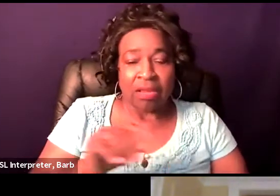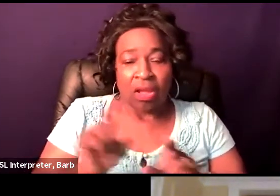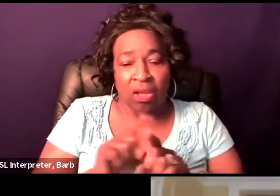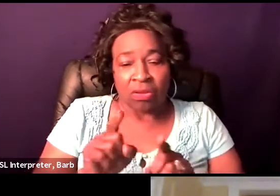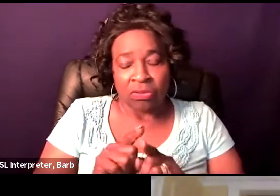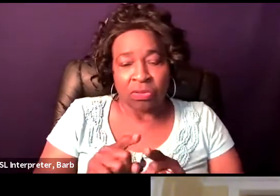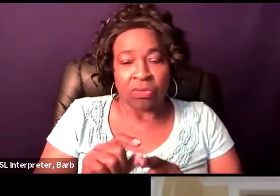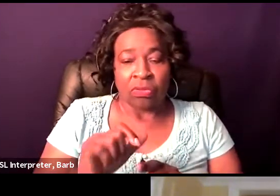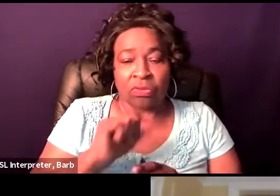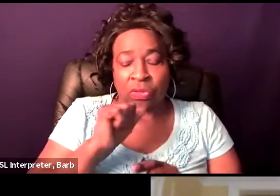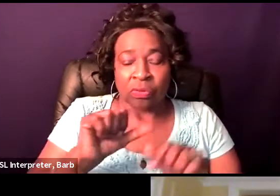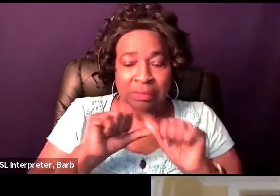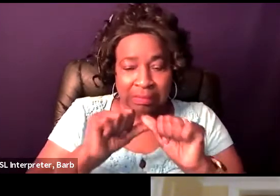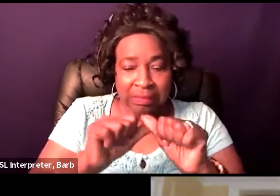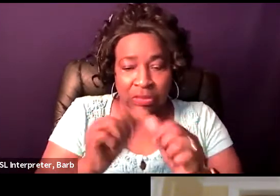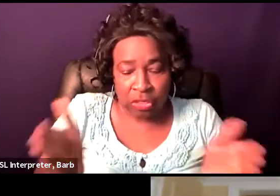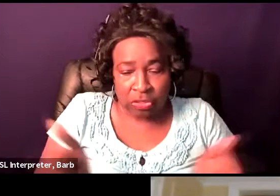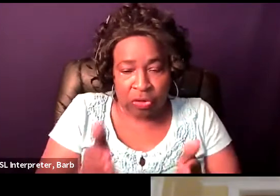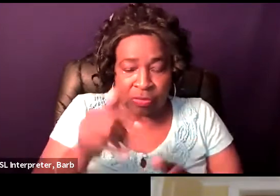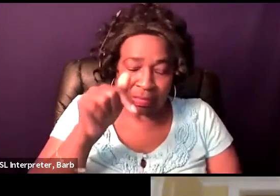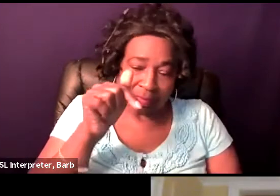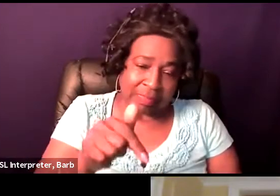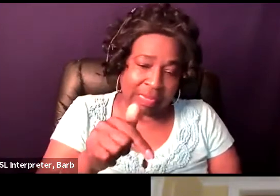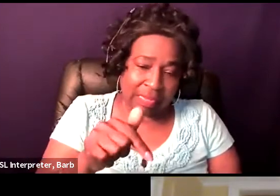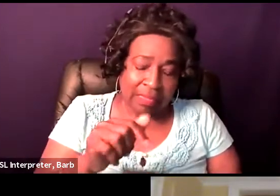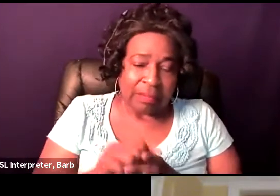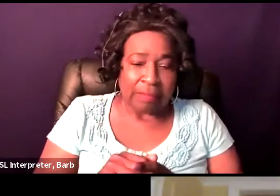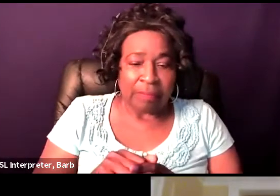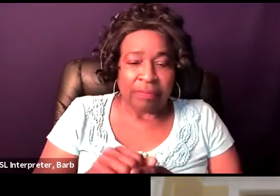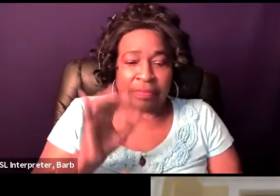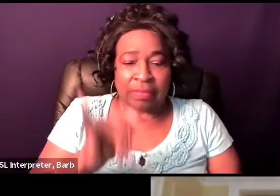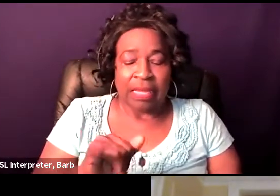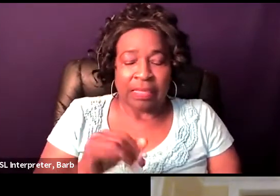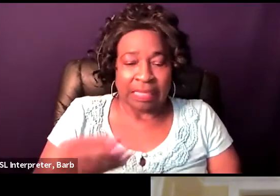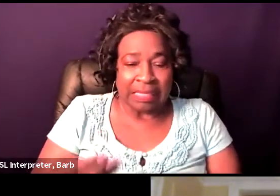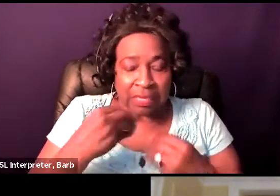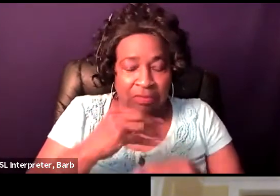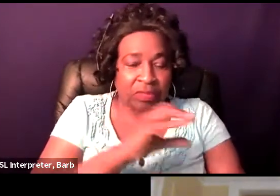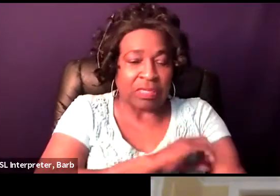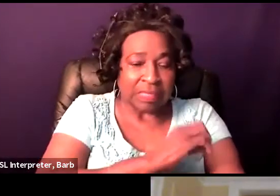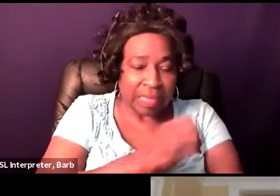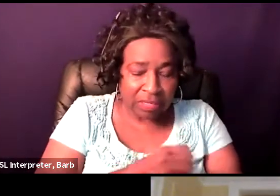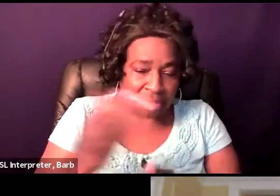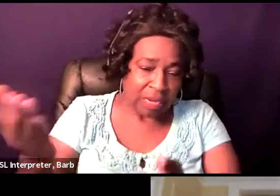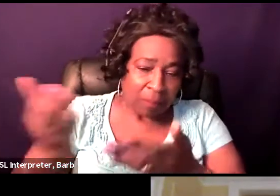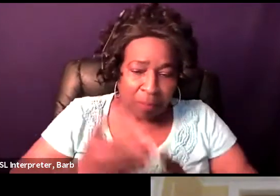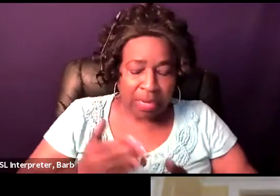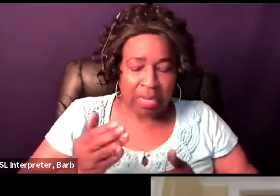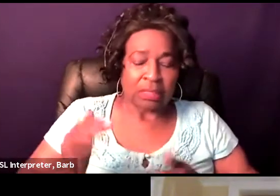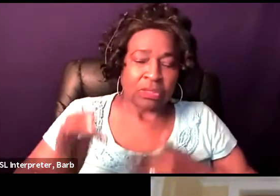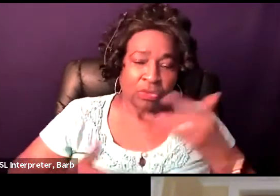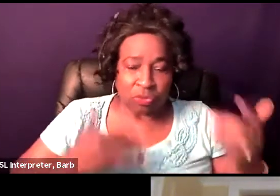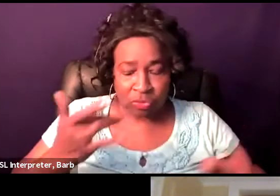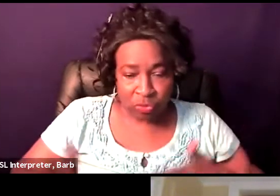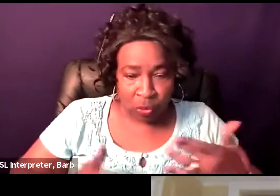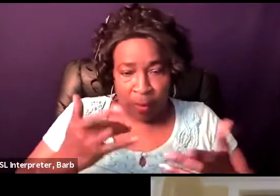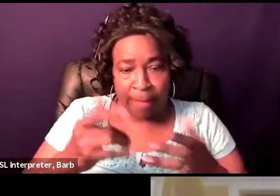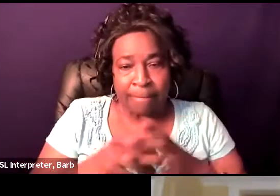fictions that are life affirming, that actually energize us and bring us joy.